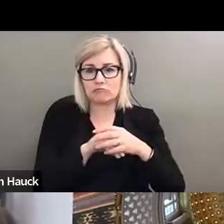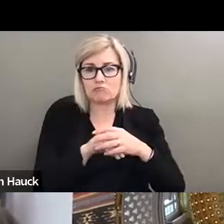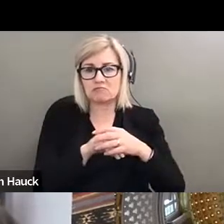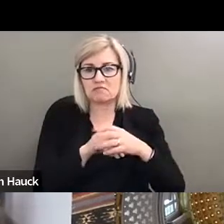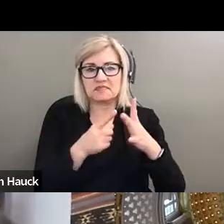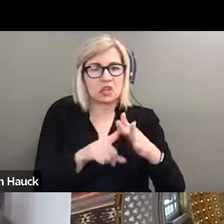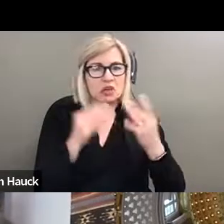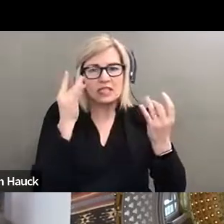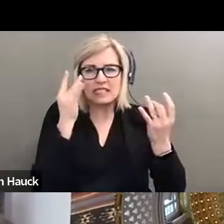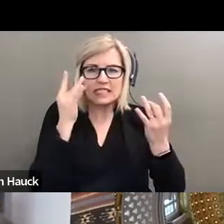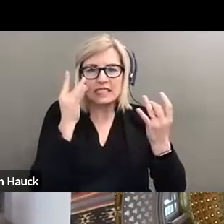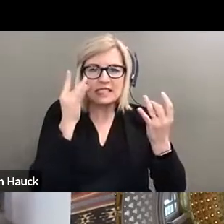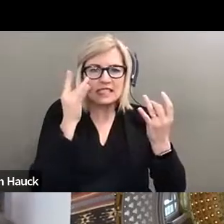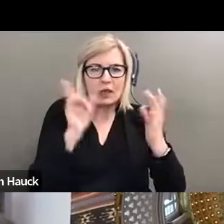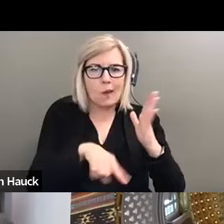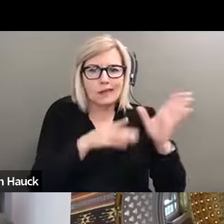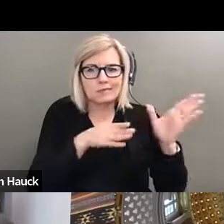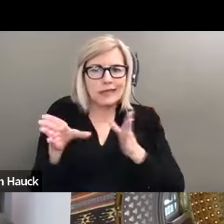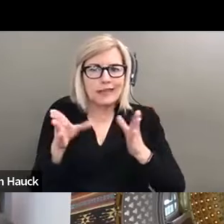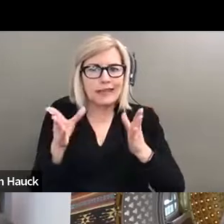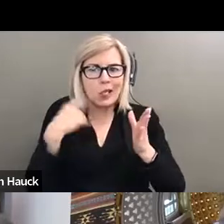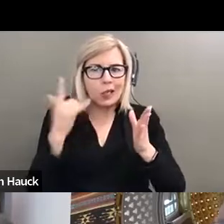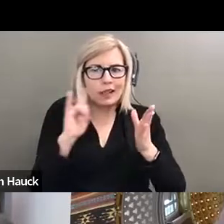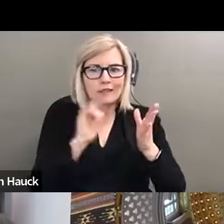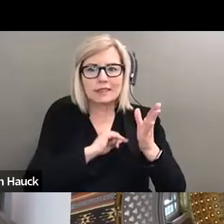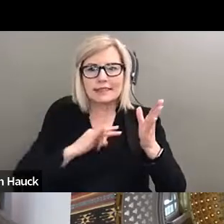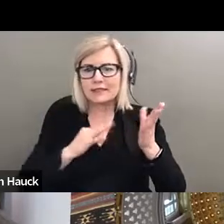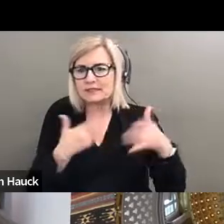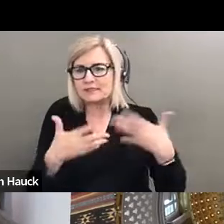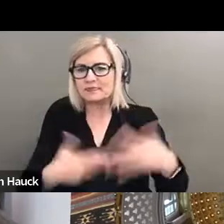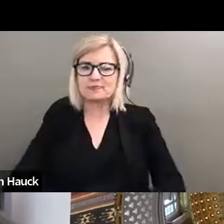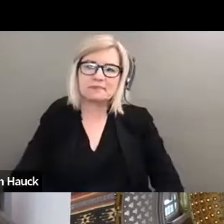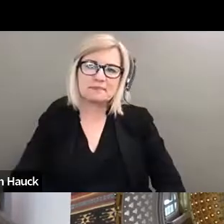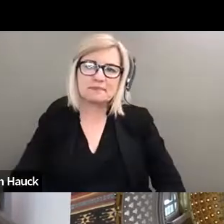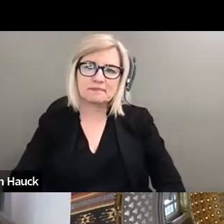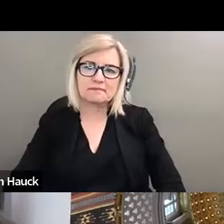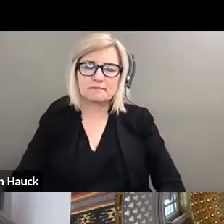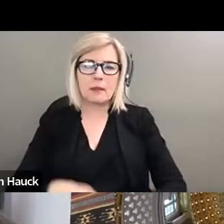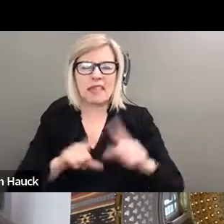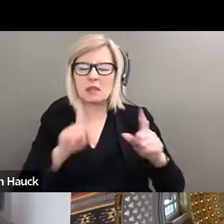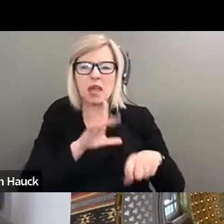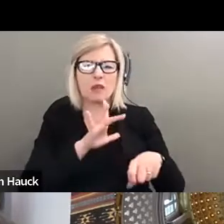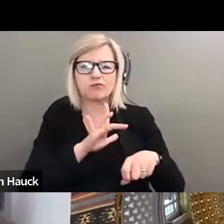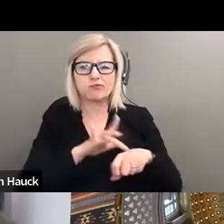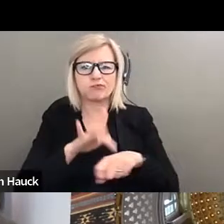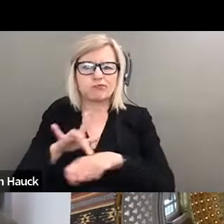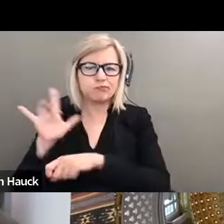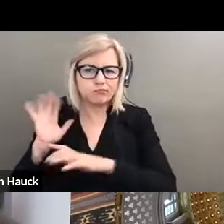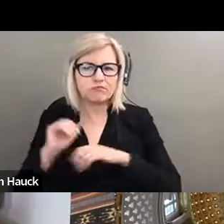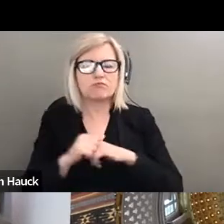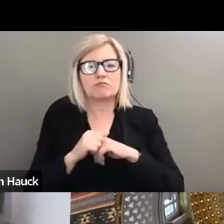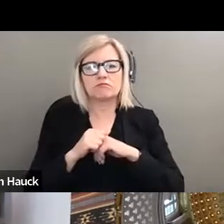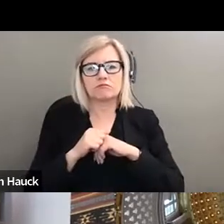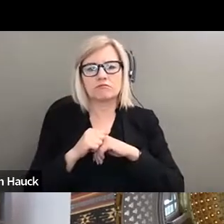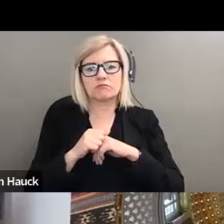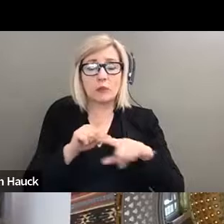starting to think about what that planning might look like for staff. So that's a really high level view. And we can kind of get into some questions